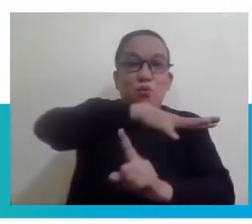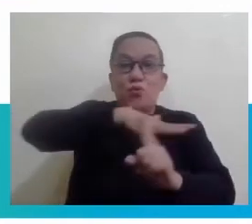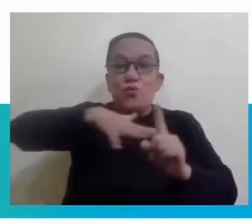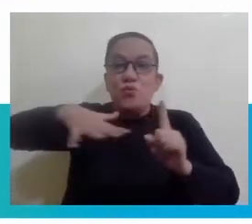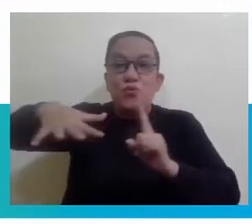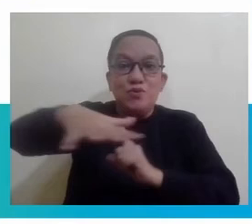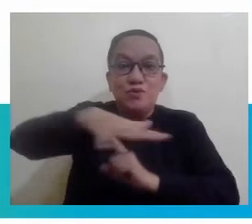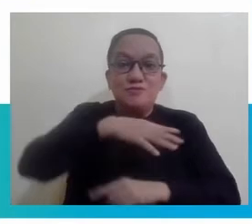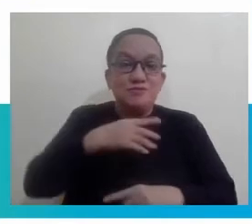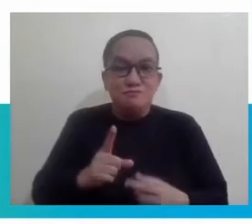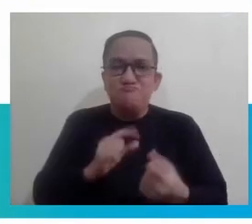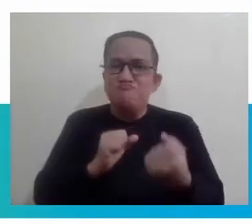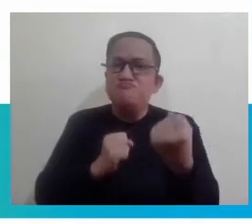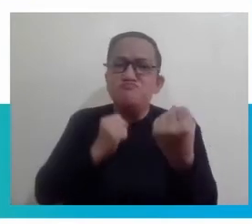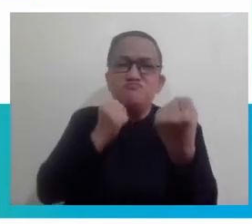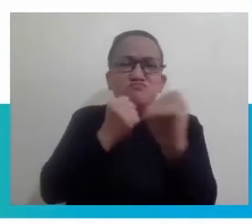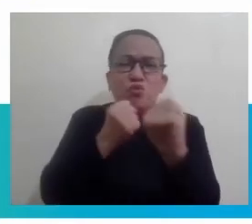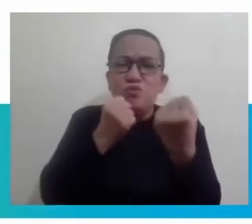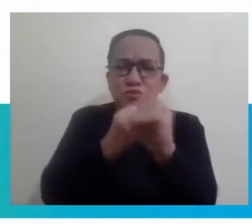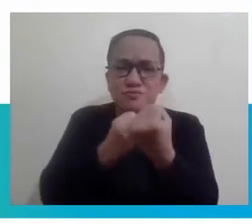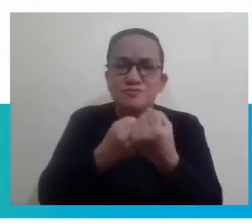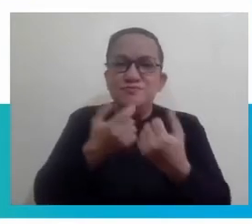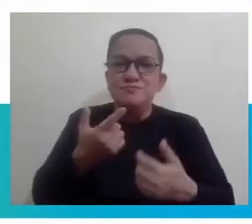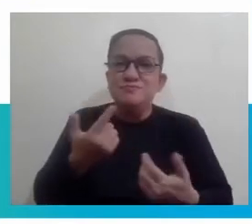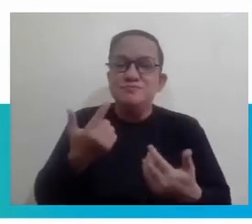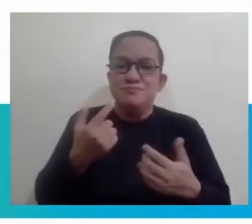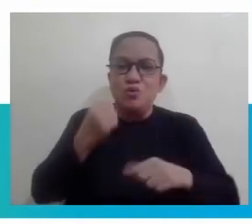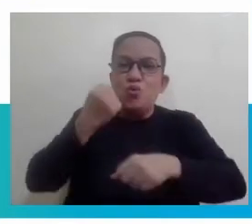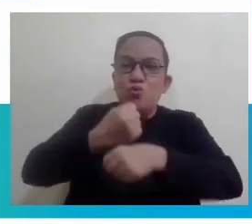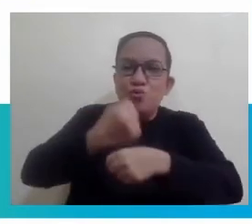and a greener and more resilient future.